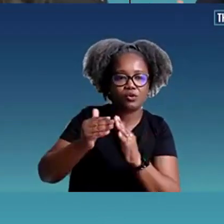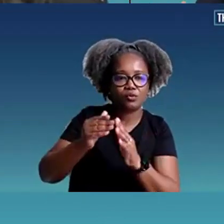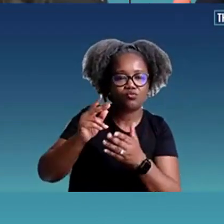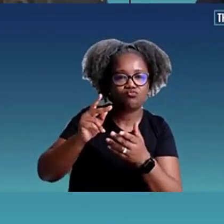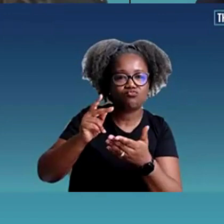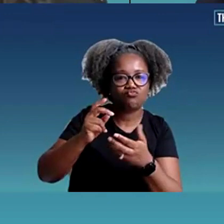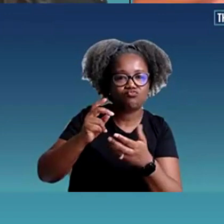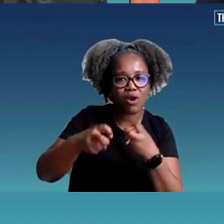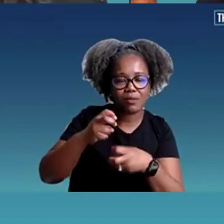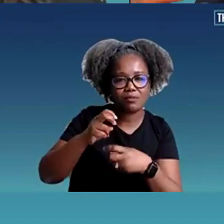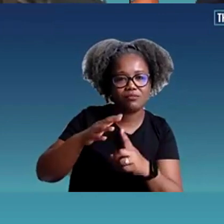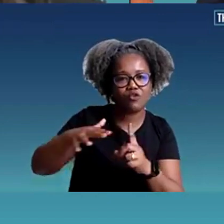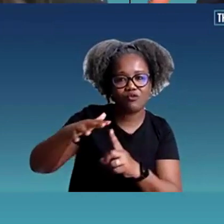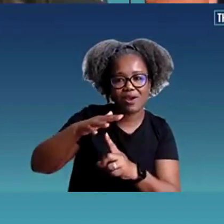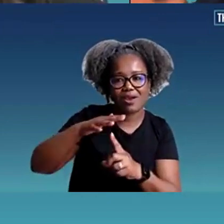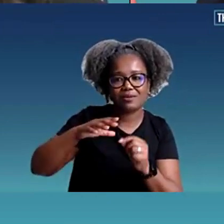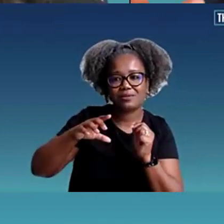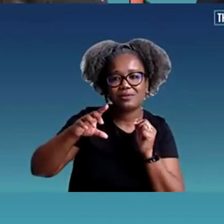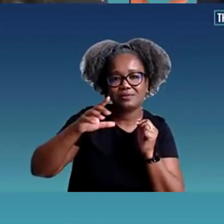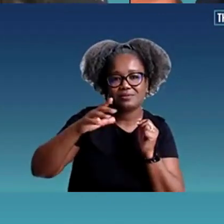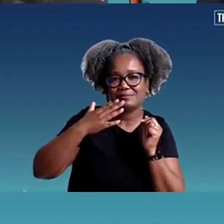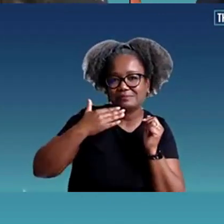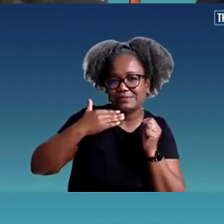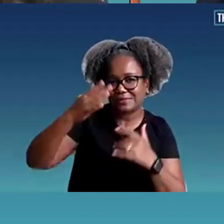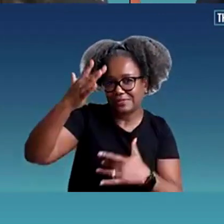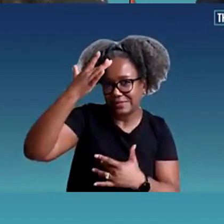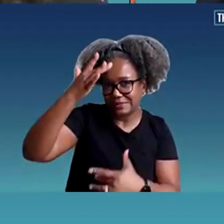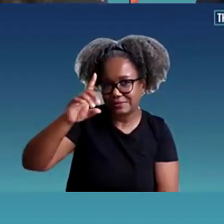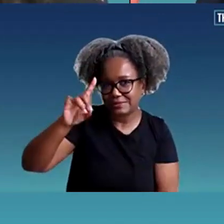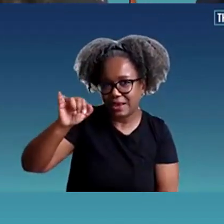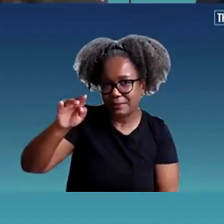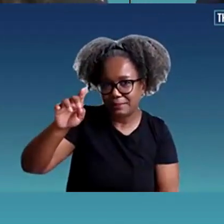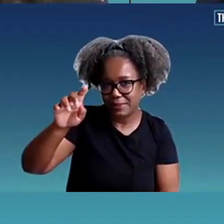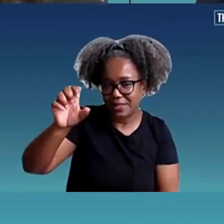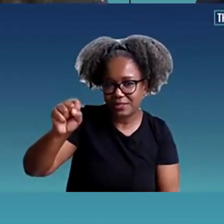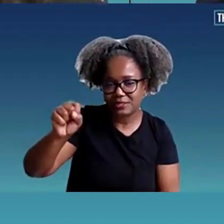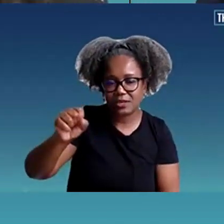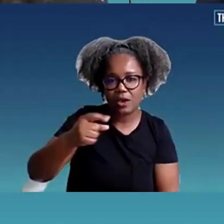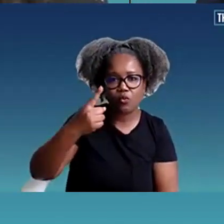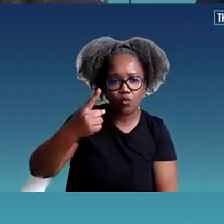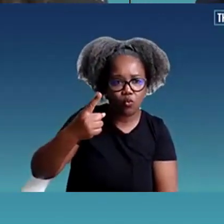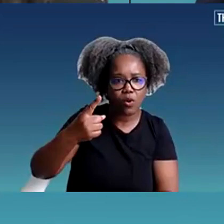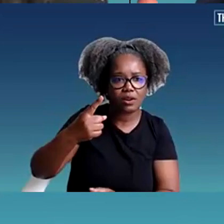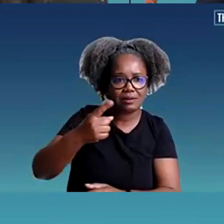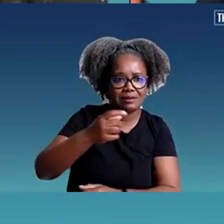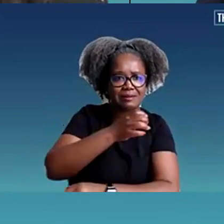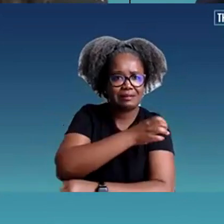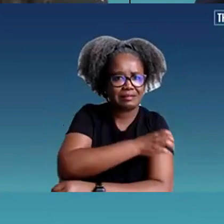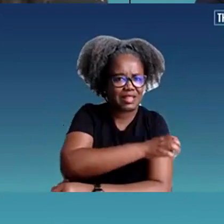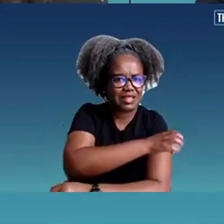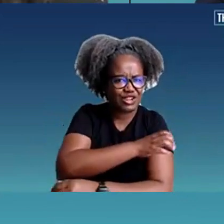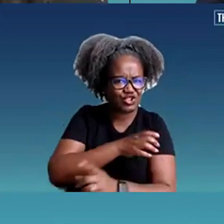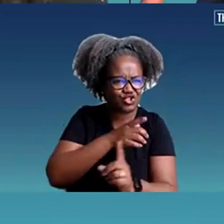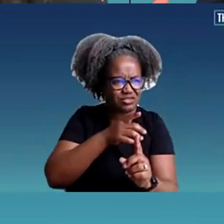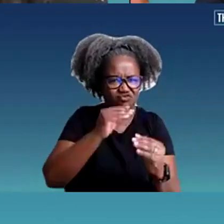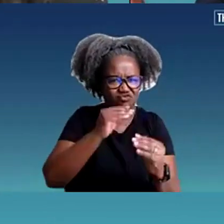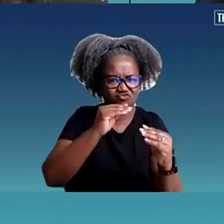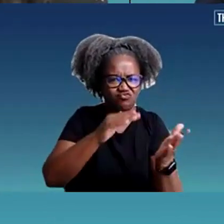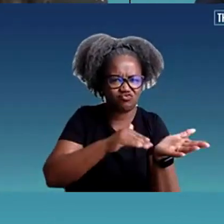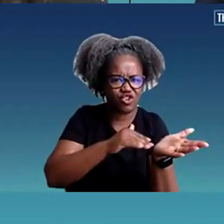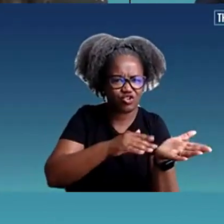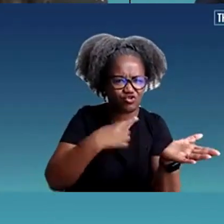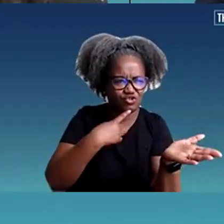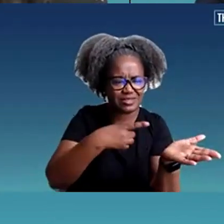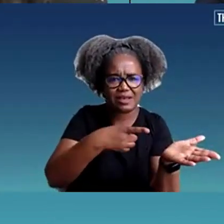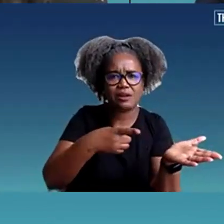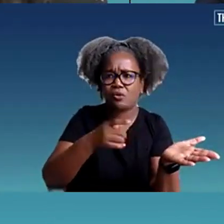diabetes. And one of the clinicians literally said, well, everybody has a smartphone. And I reminded people that just